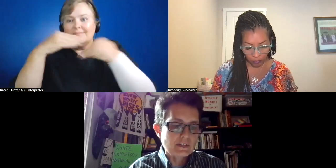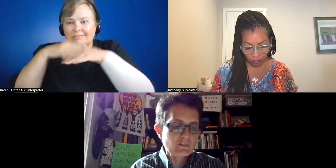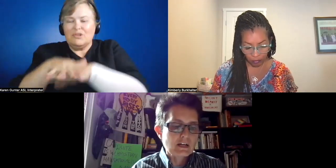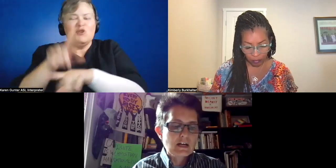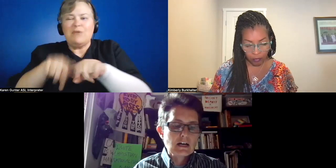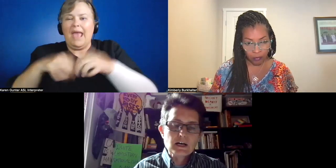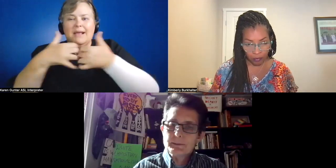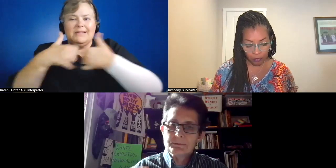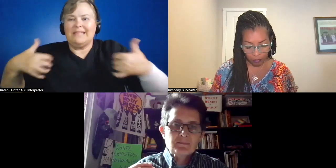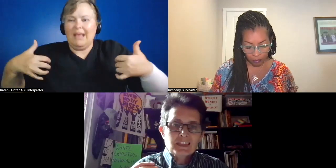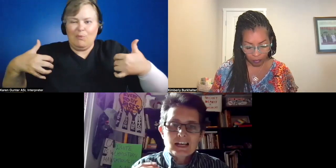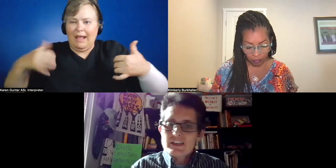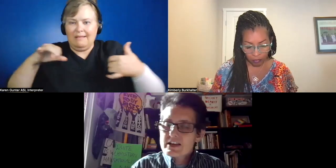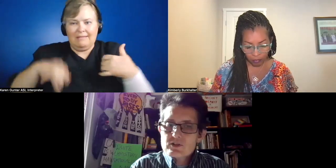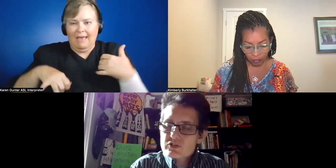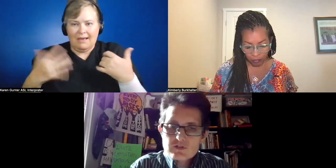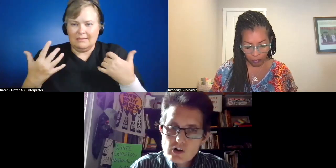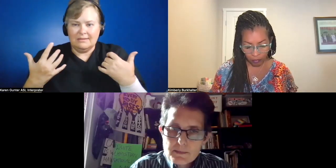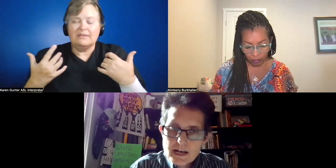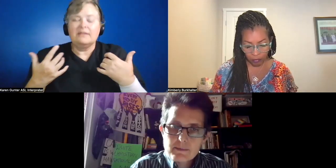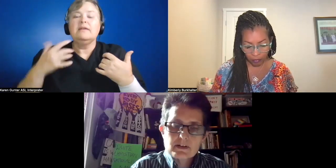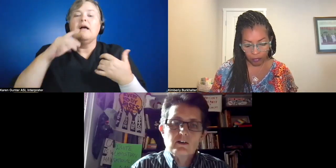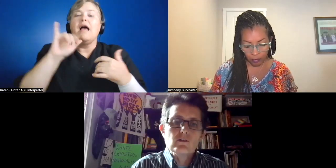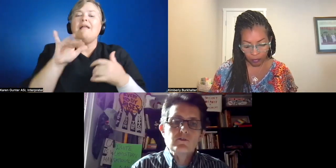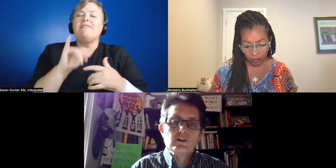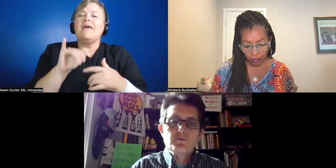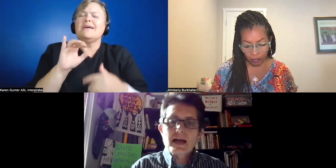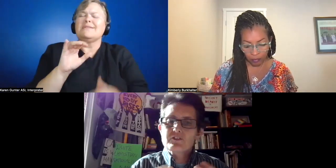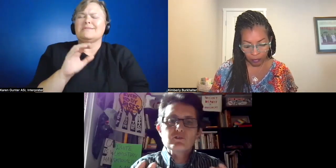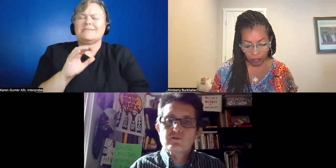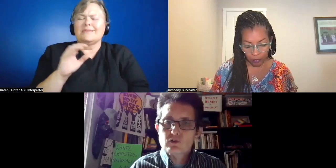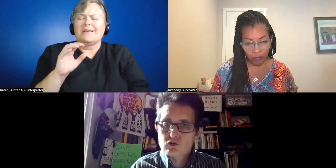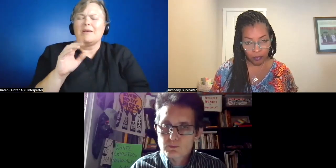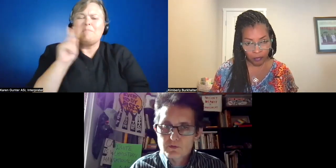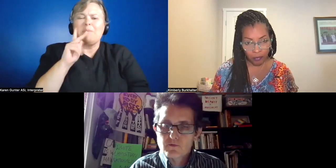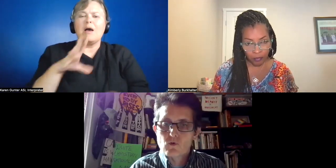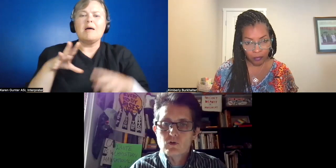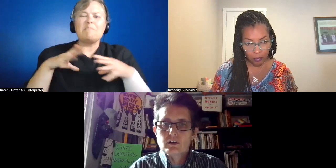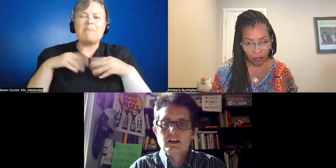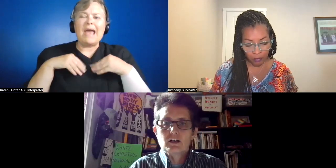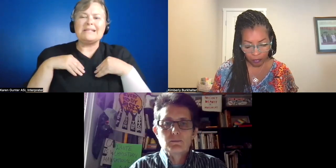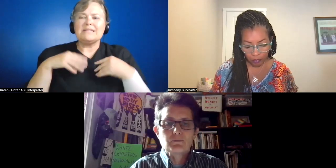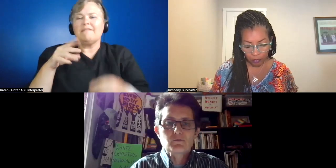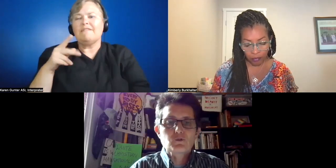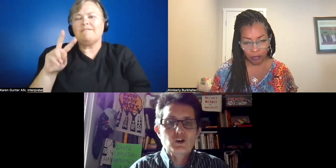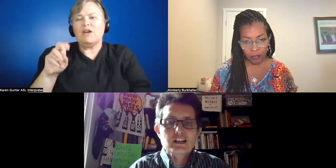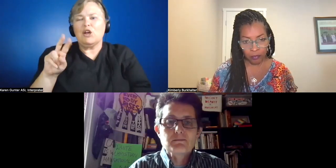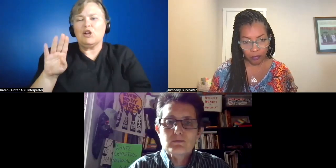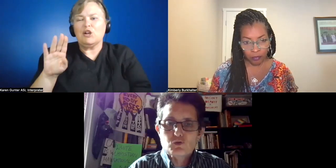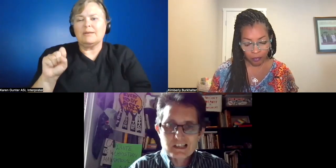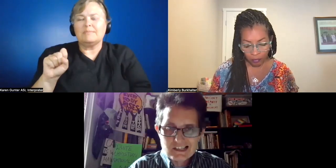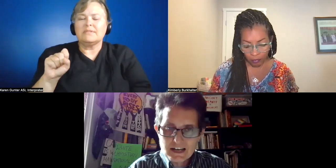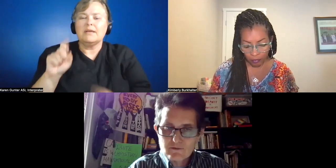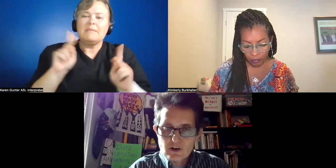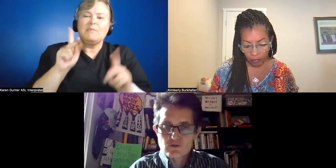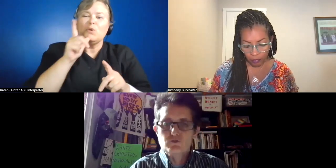those two things. And then there's this charming habit of passive verbs for people